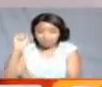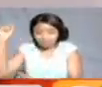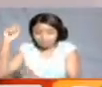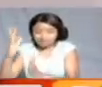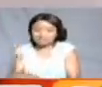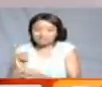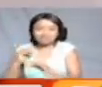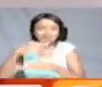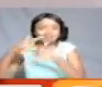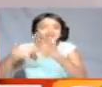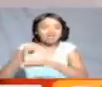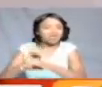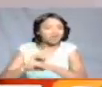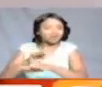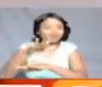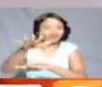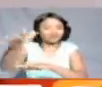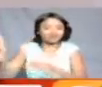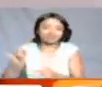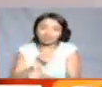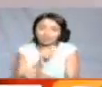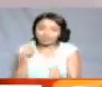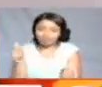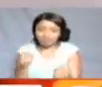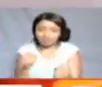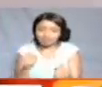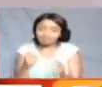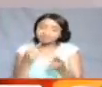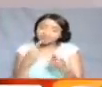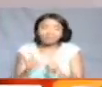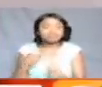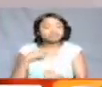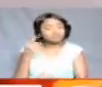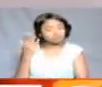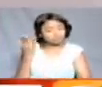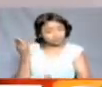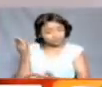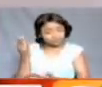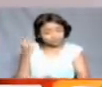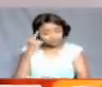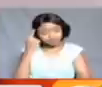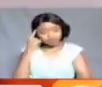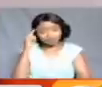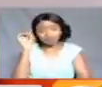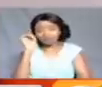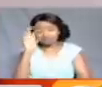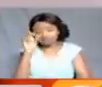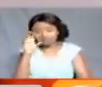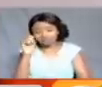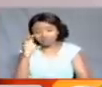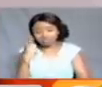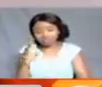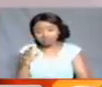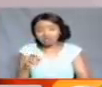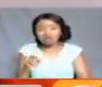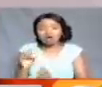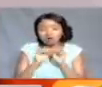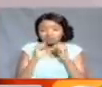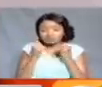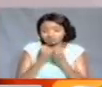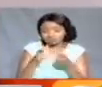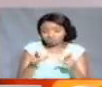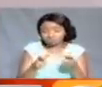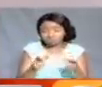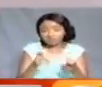we are as Africans, I don't know. So, but the future, I think the future of social media influencing, honestly, I